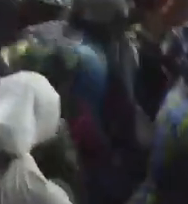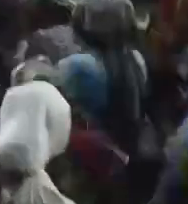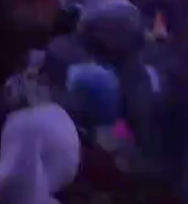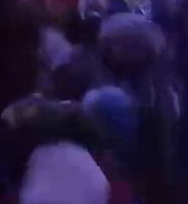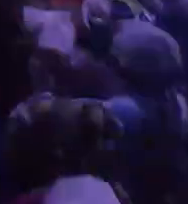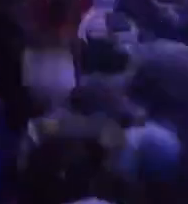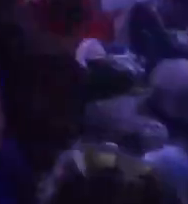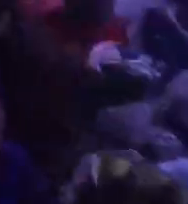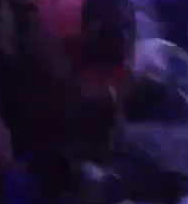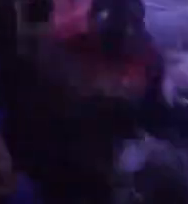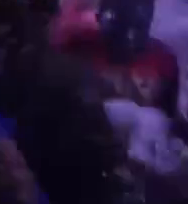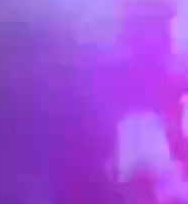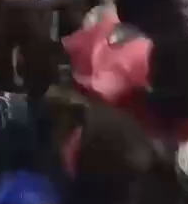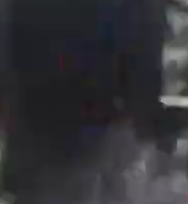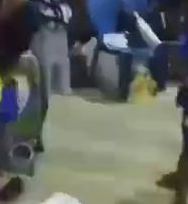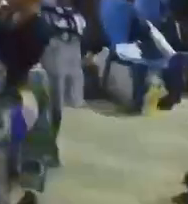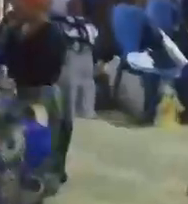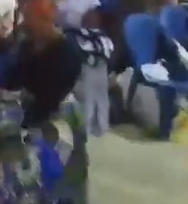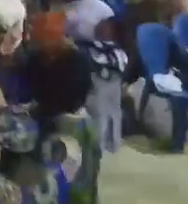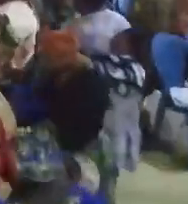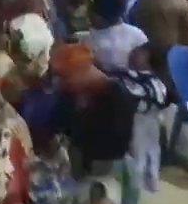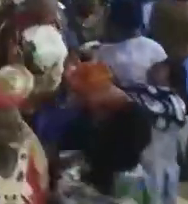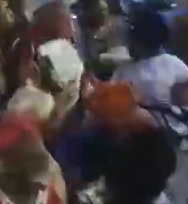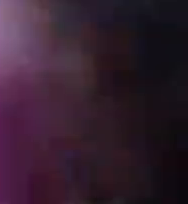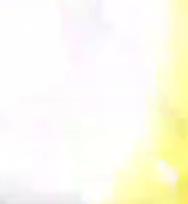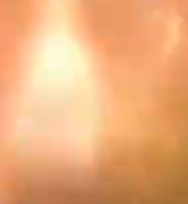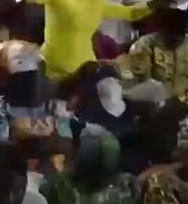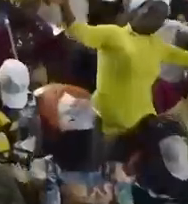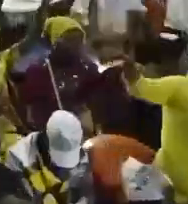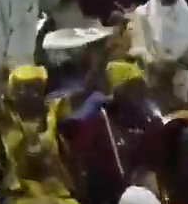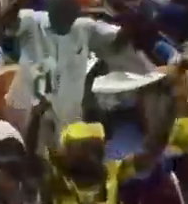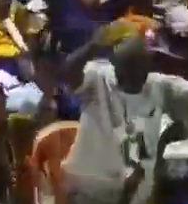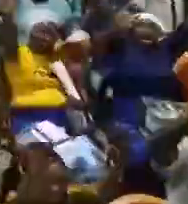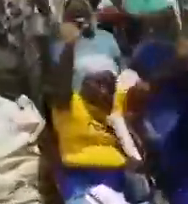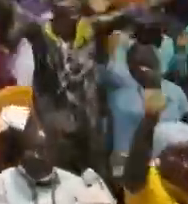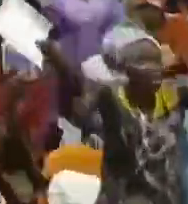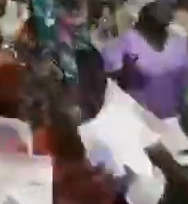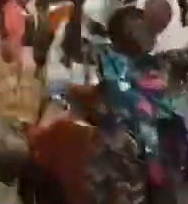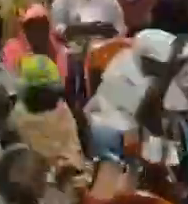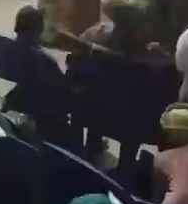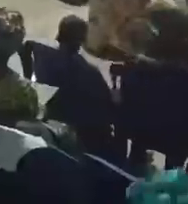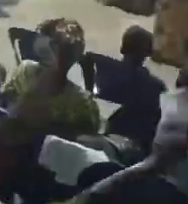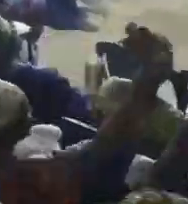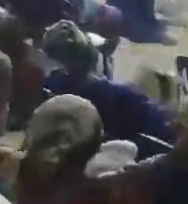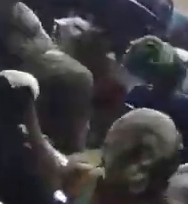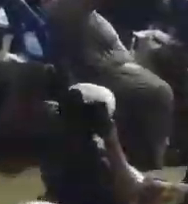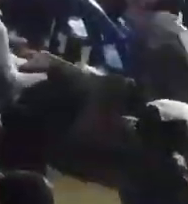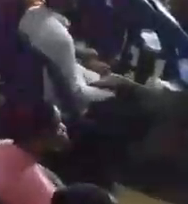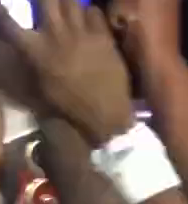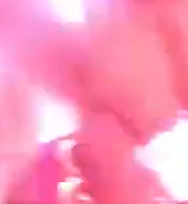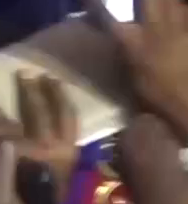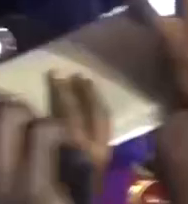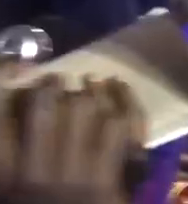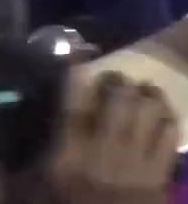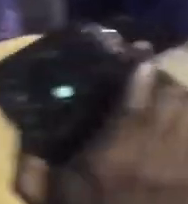giri ojo mi ke loku o kakiri orikun mere rin agbaye lo kiki ilu olufun agbe ti nkan bayi o se ada ti se iyanu